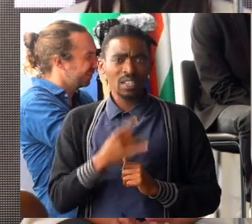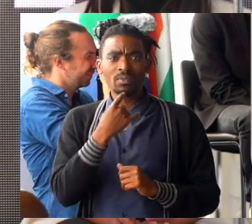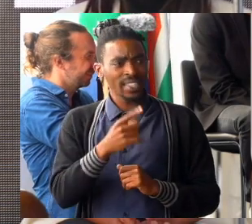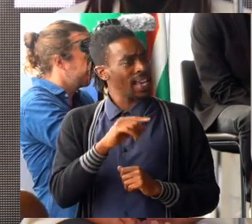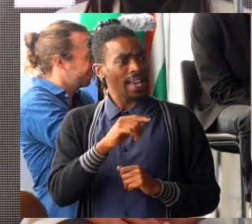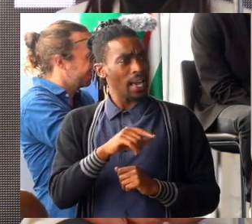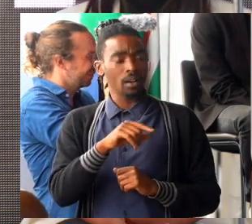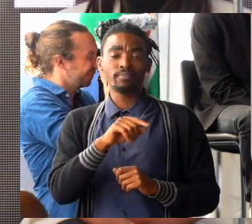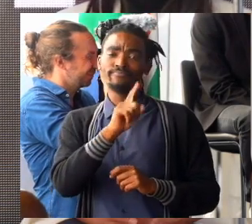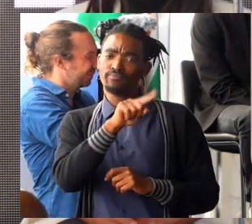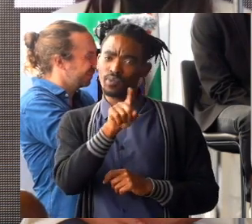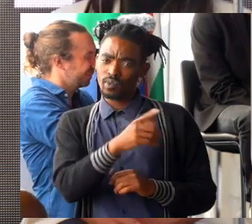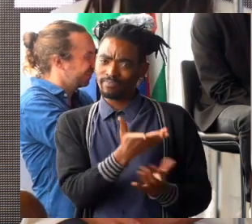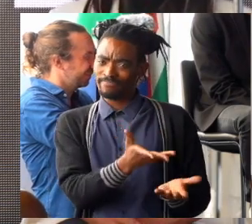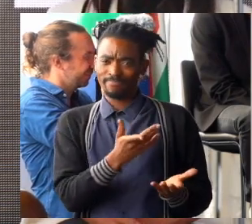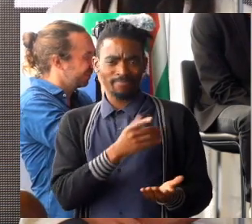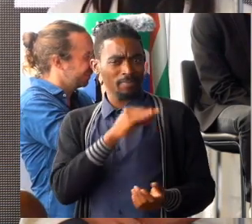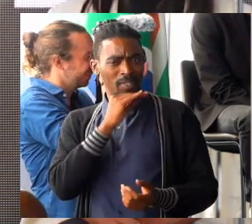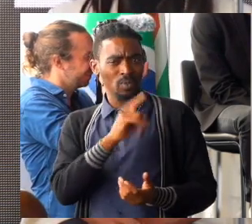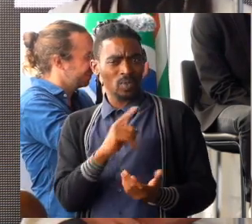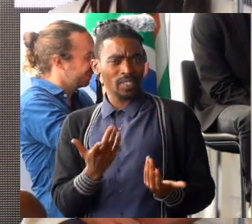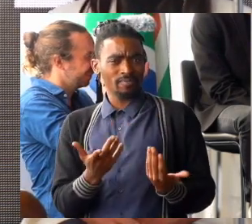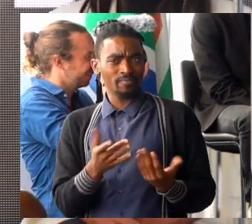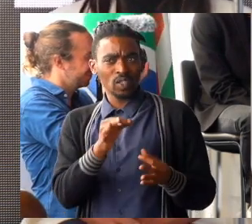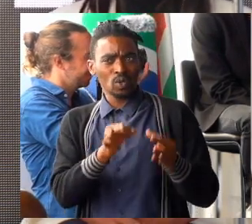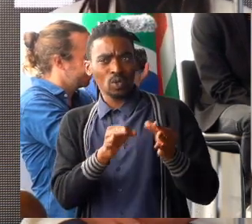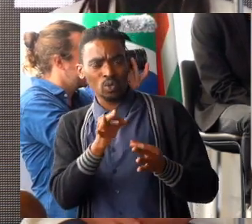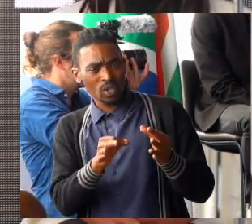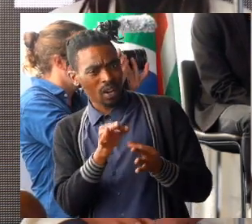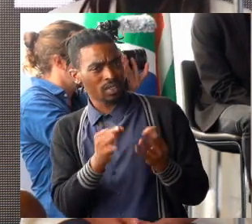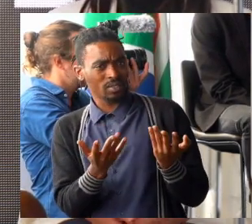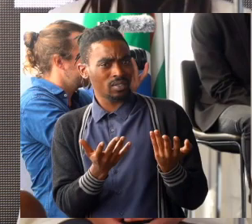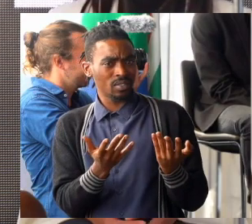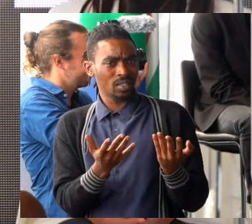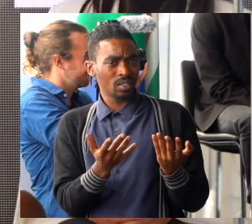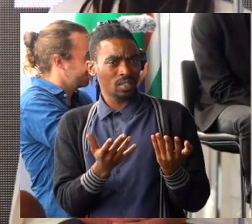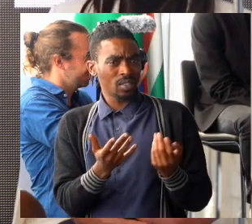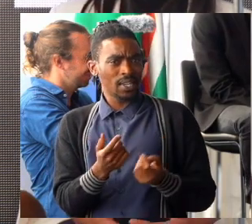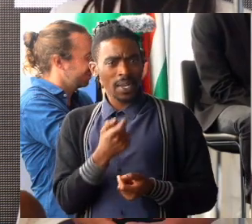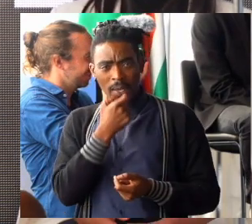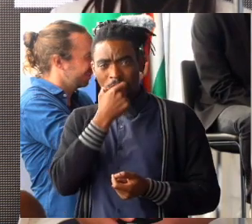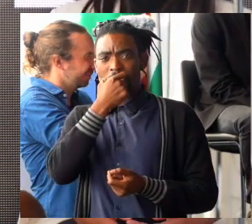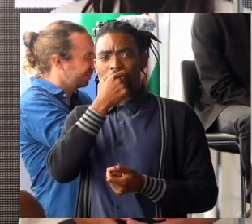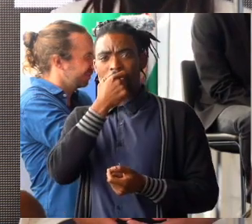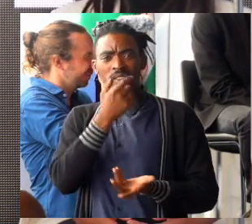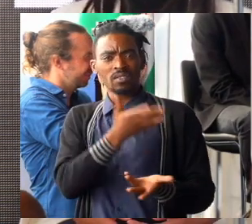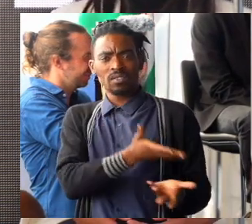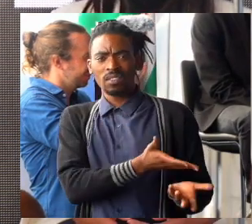wrong for Judge Edwin Cameron to blow the whistle